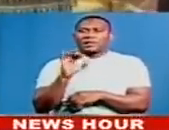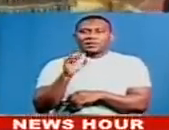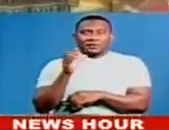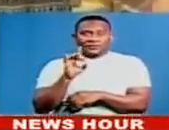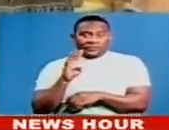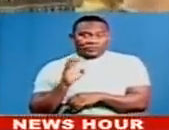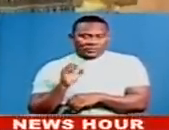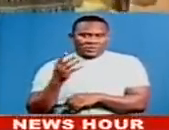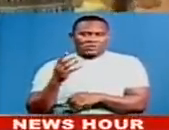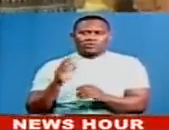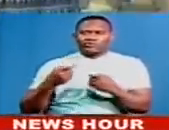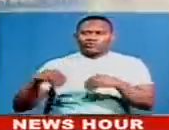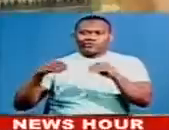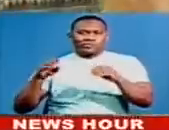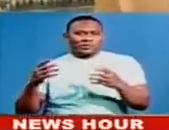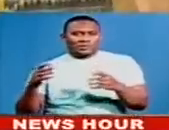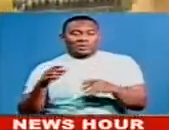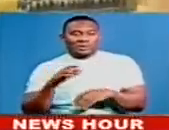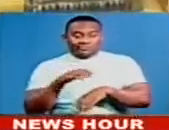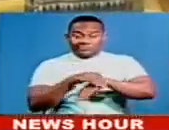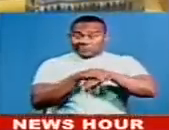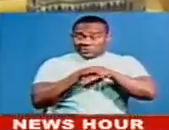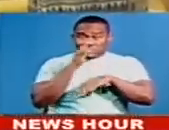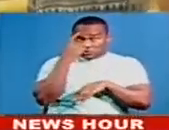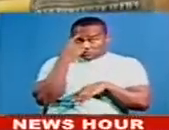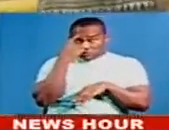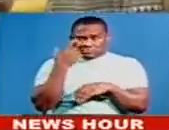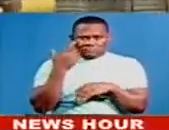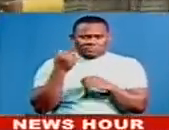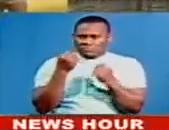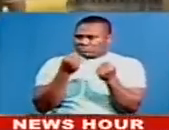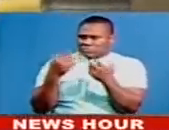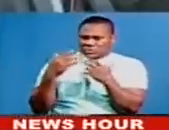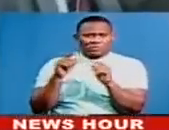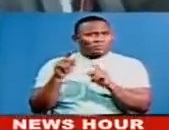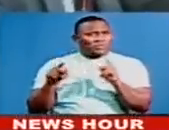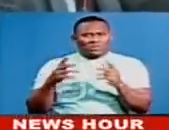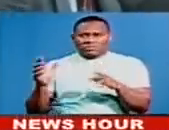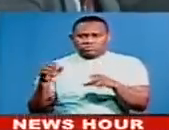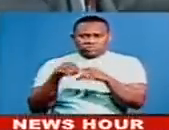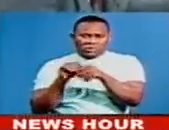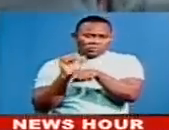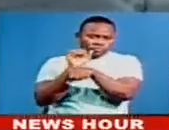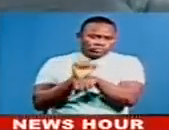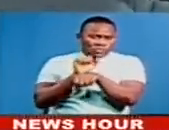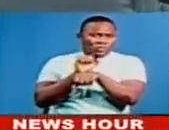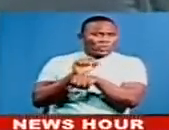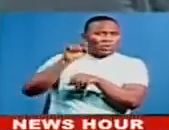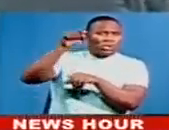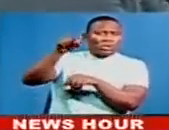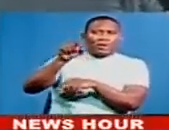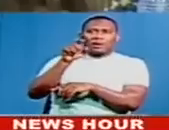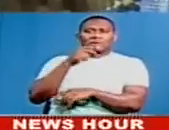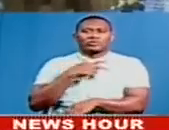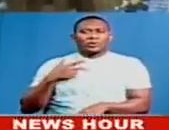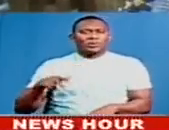territory, including the then Gold Coast, to the British government. Earlier, many Gold Coasters were sold as slaves to Denmark and other countries. They were